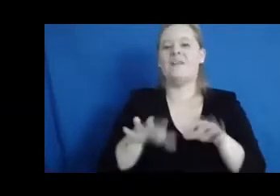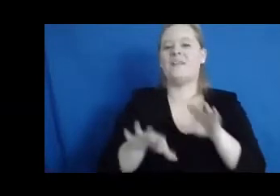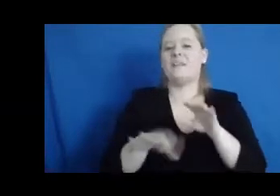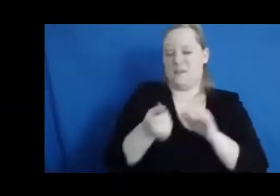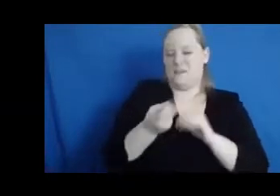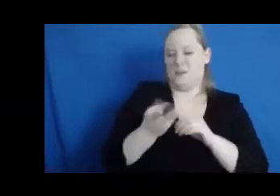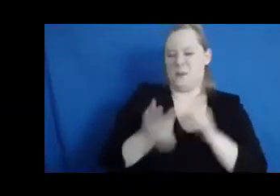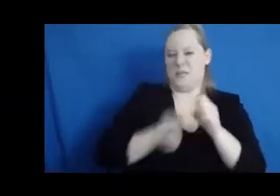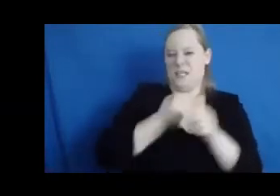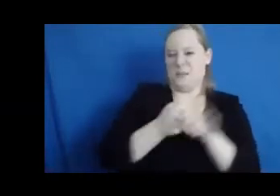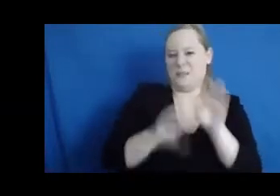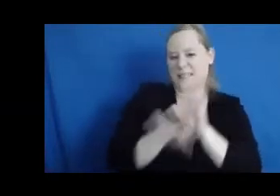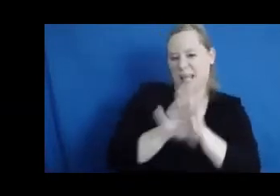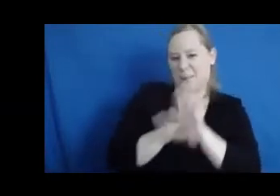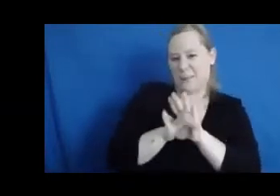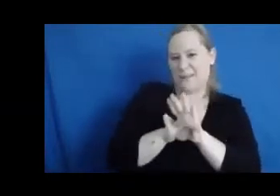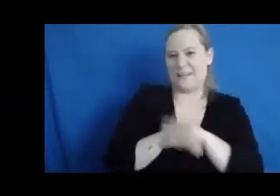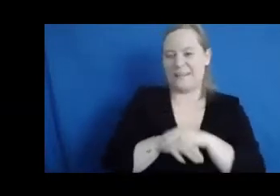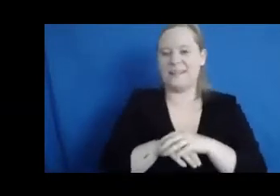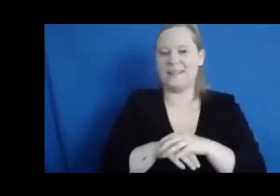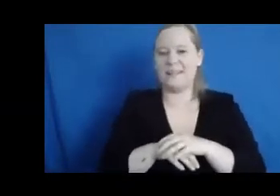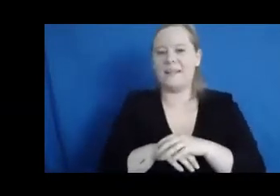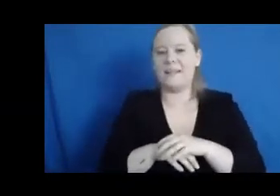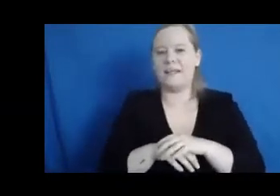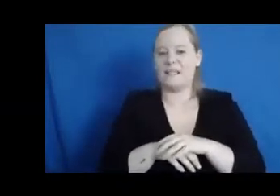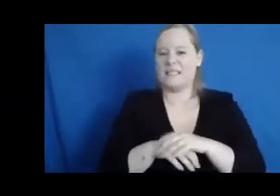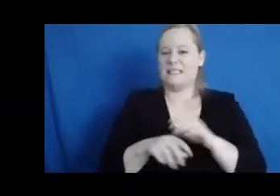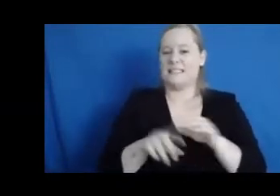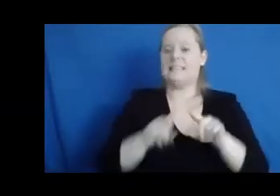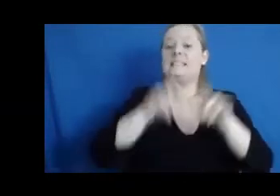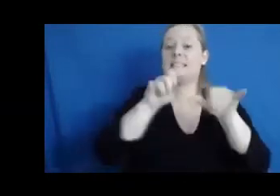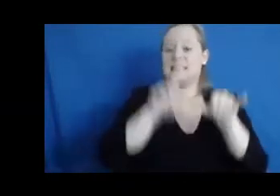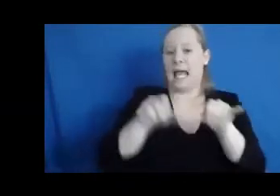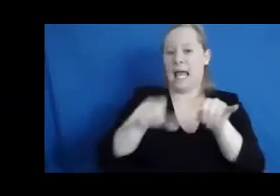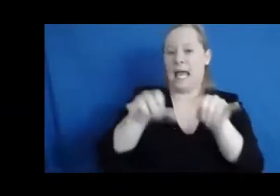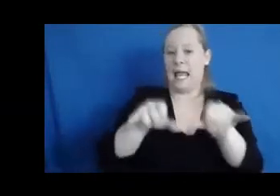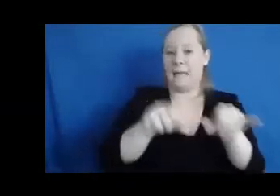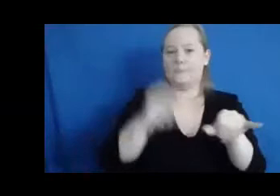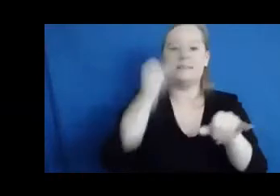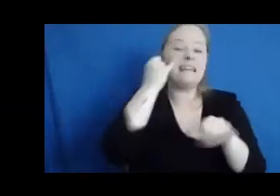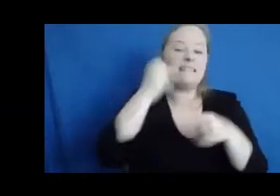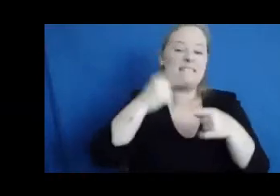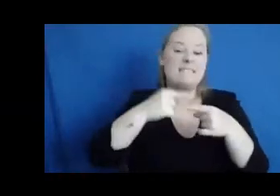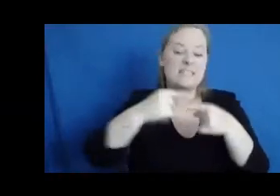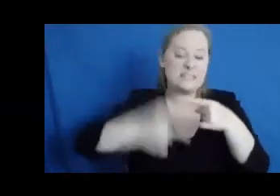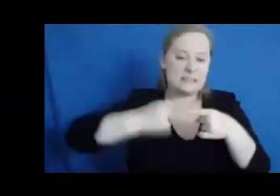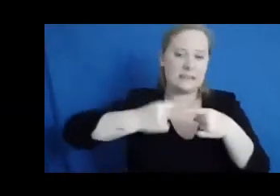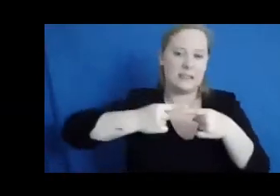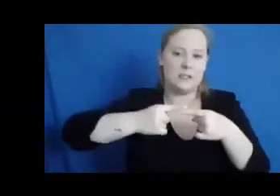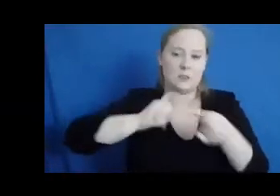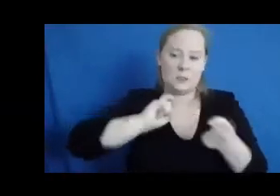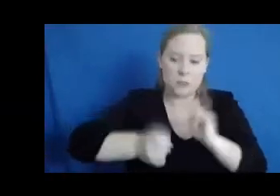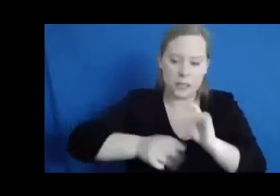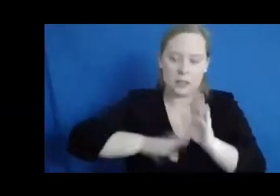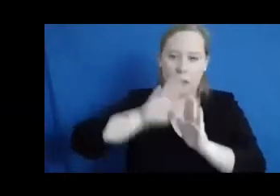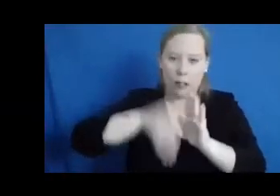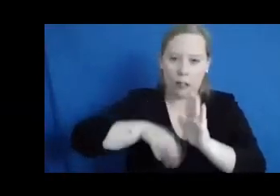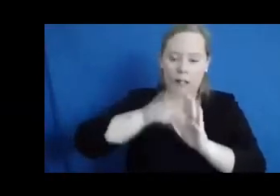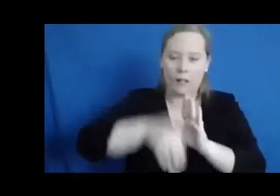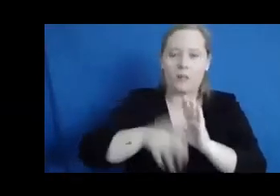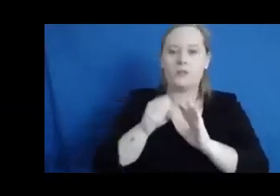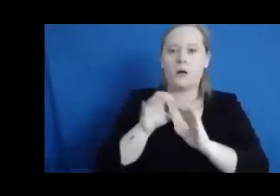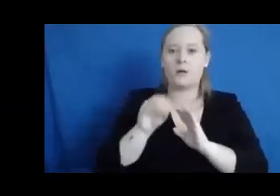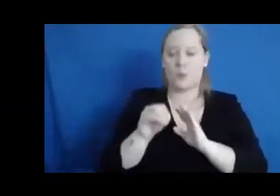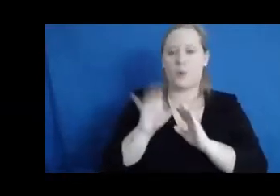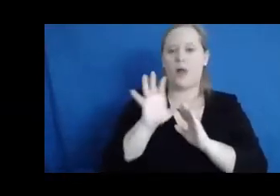repeatedly sampled several of the same sites to see if there were seasonal fluctuations. And so this is a map coverage of